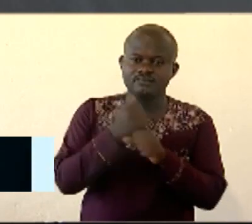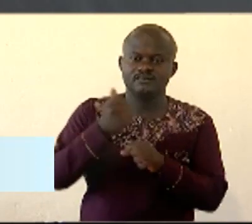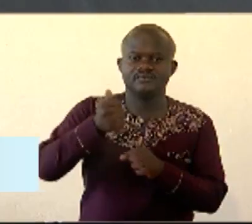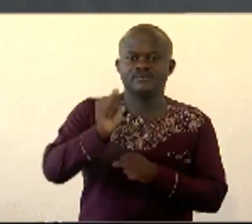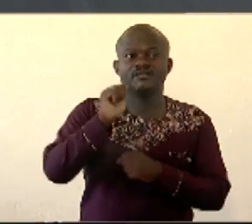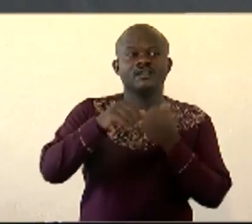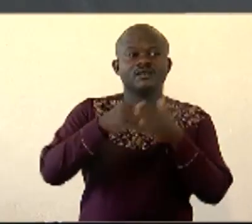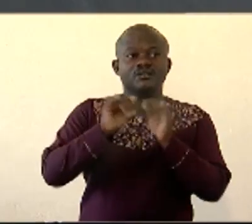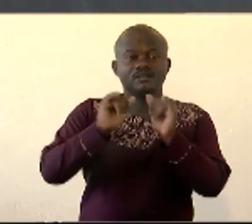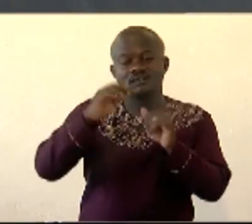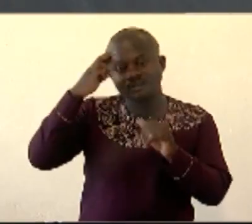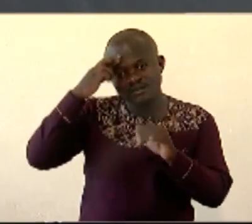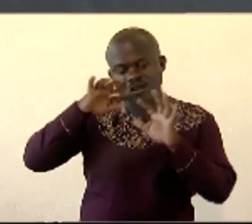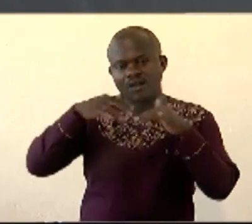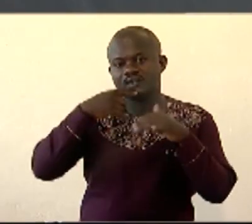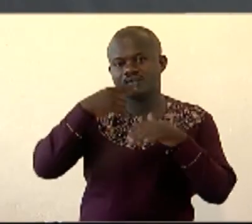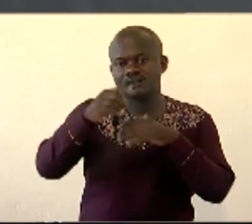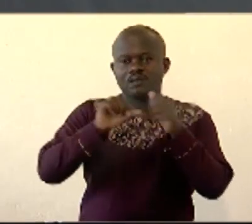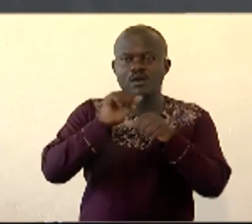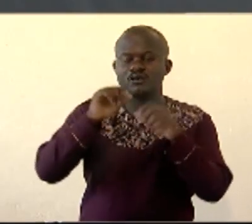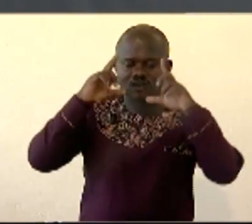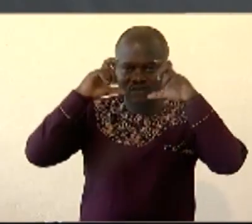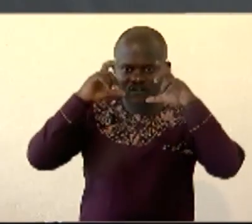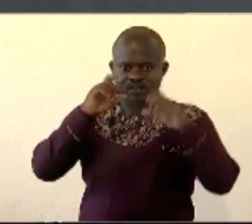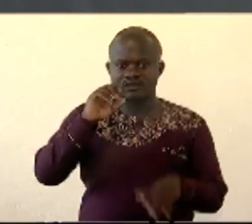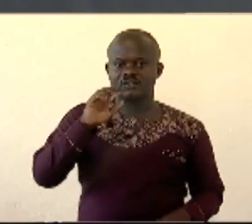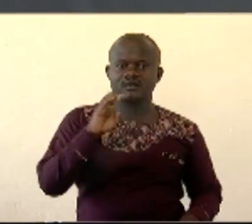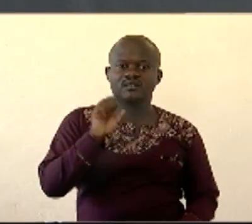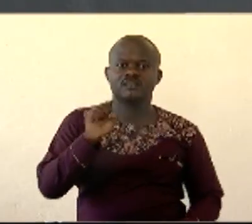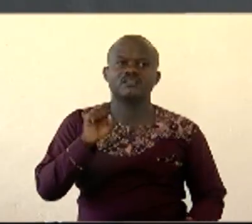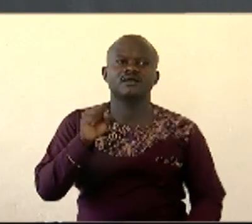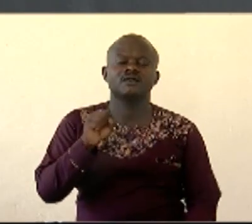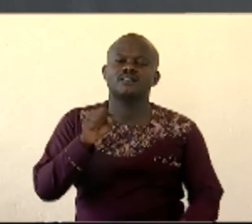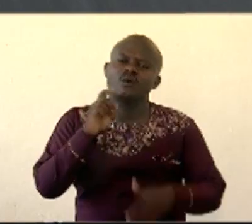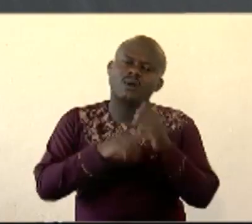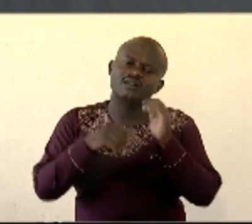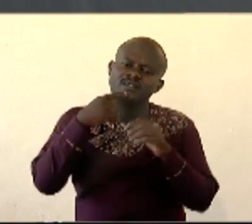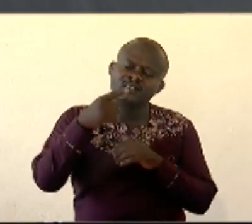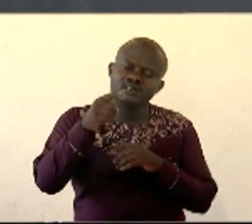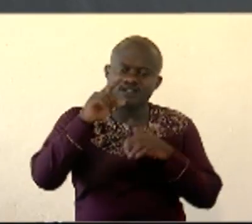still remember how we talked about photosynthesis. What is photosynthesis?